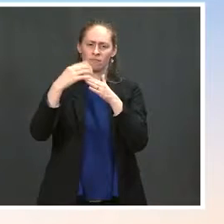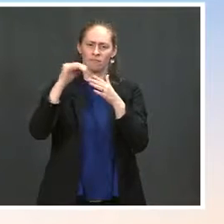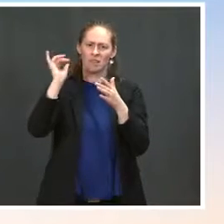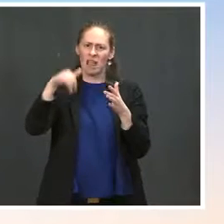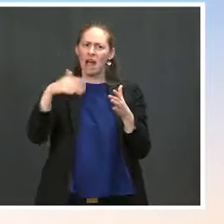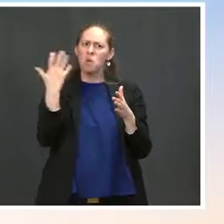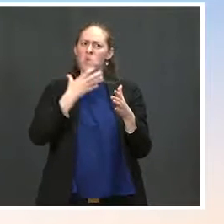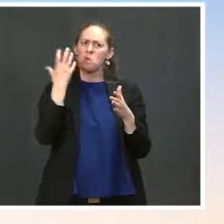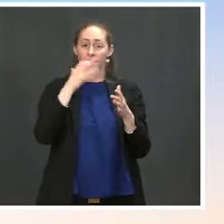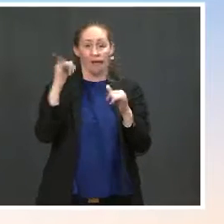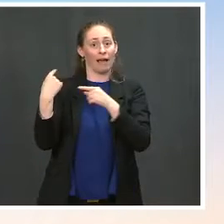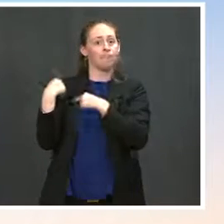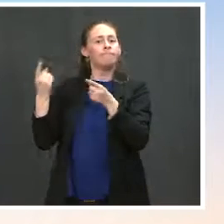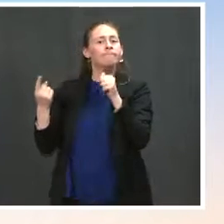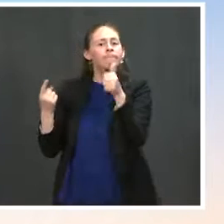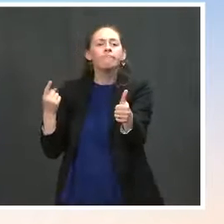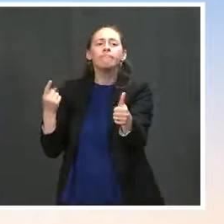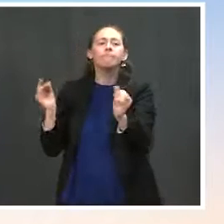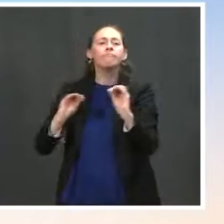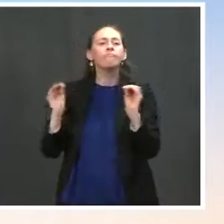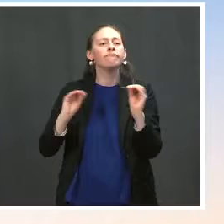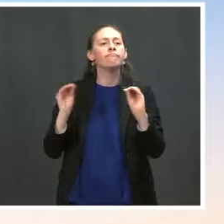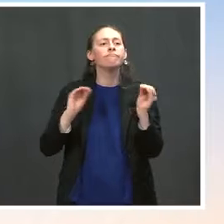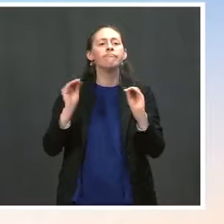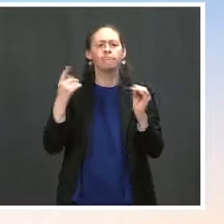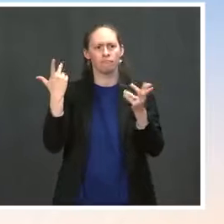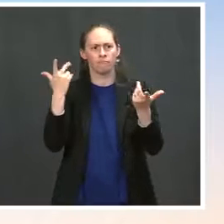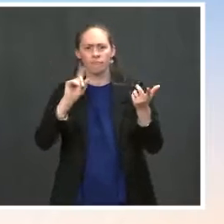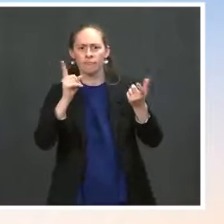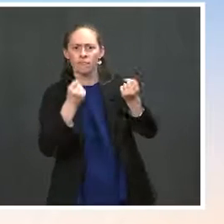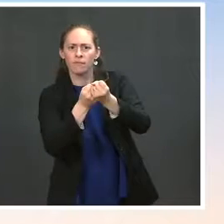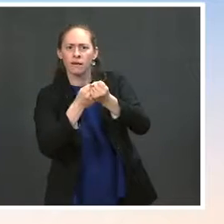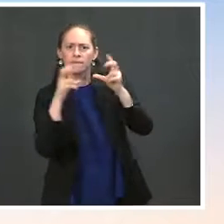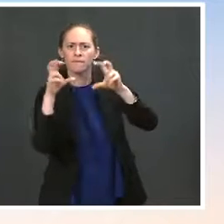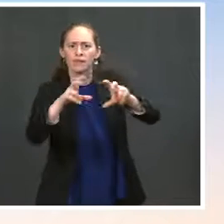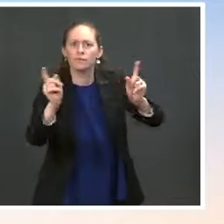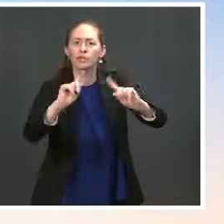this. So I'm really happy to be here today for a number of reasons. First of